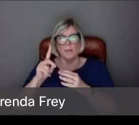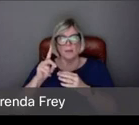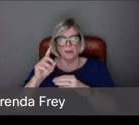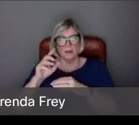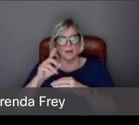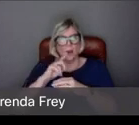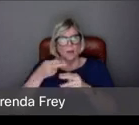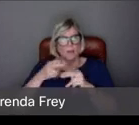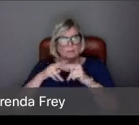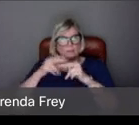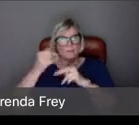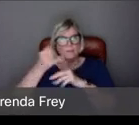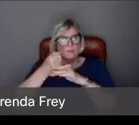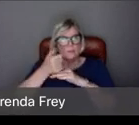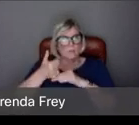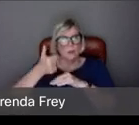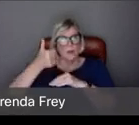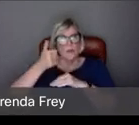up?